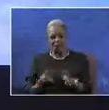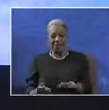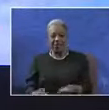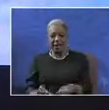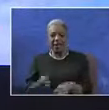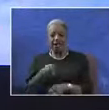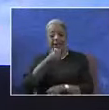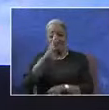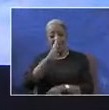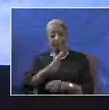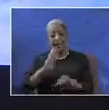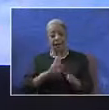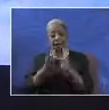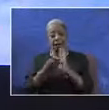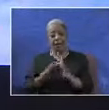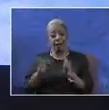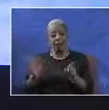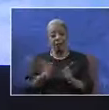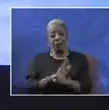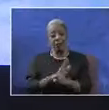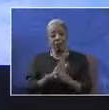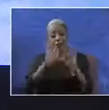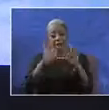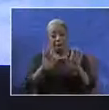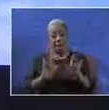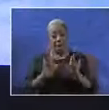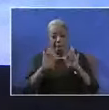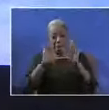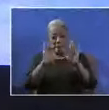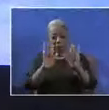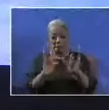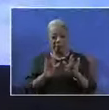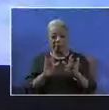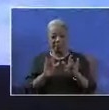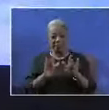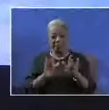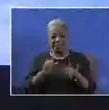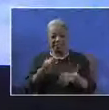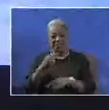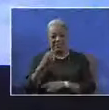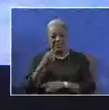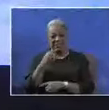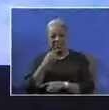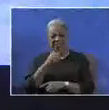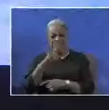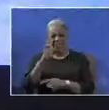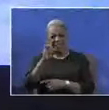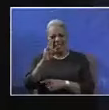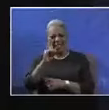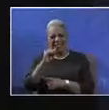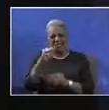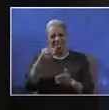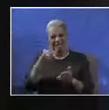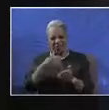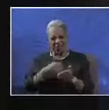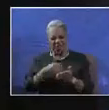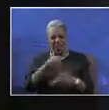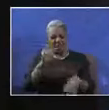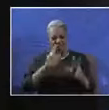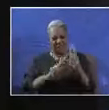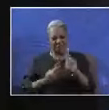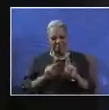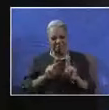allow 70,000 people to die. Now, some of you are going to say, well, 70,000 people, well, what about the innocent? David's the one that took the census. What about